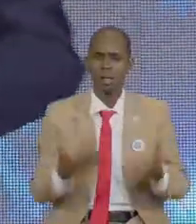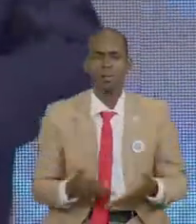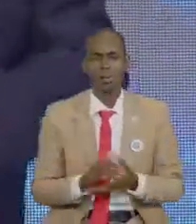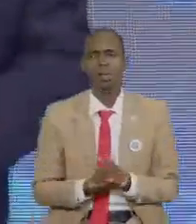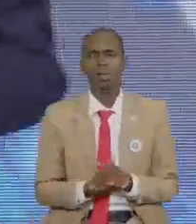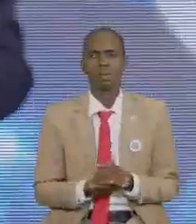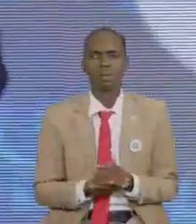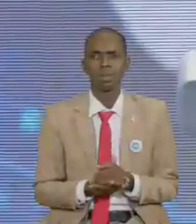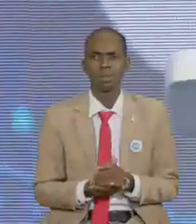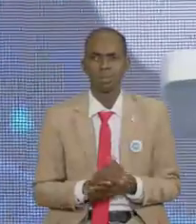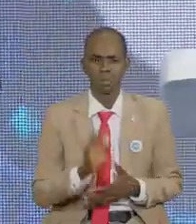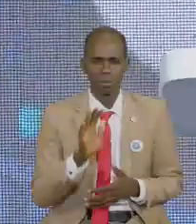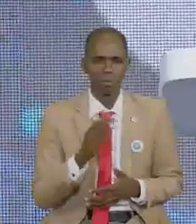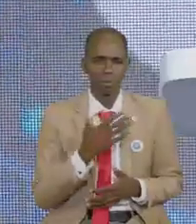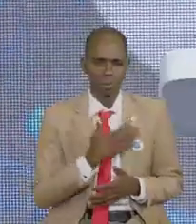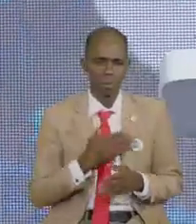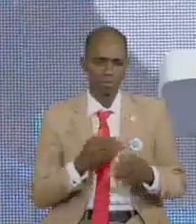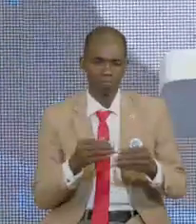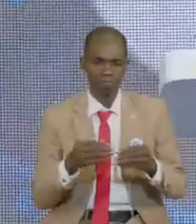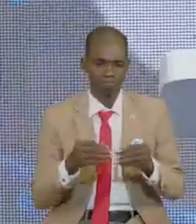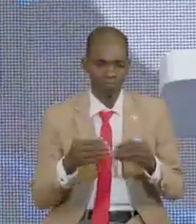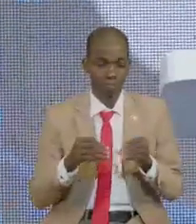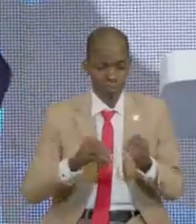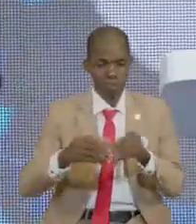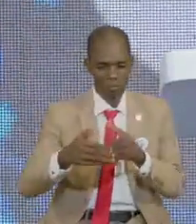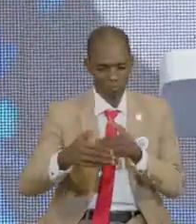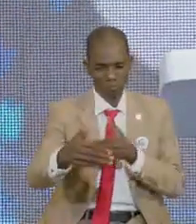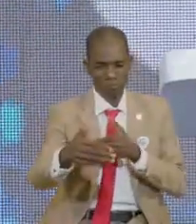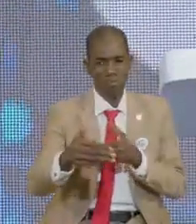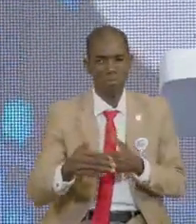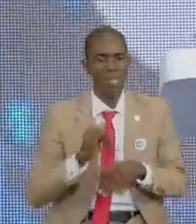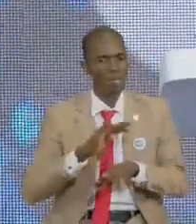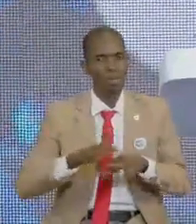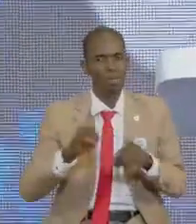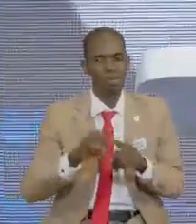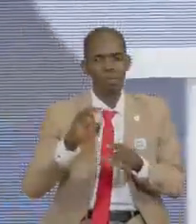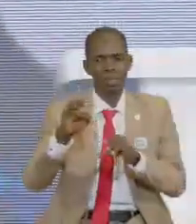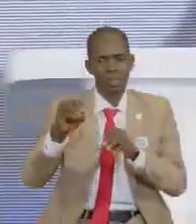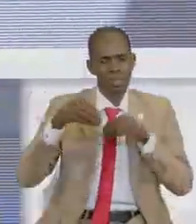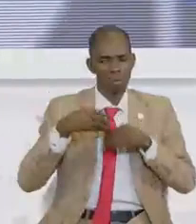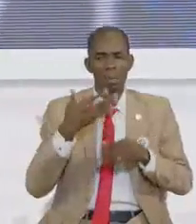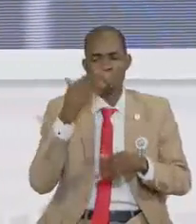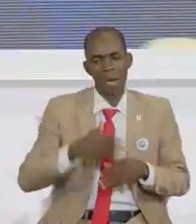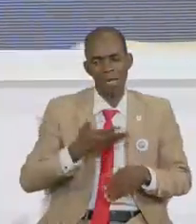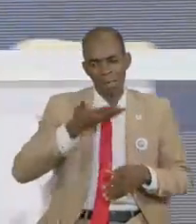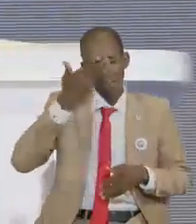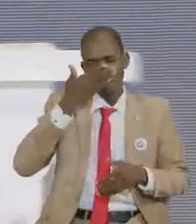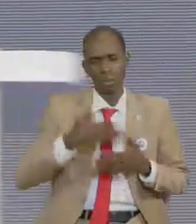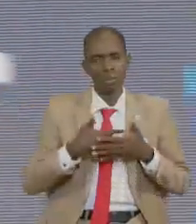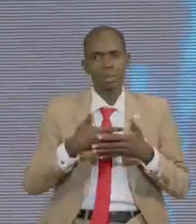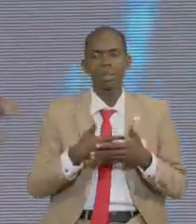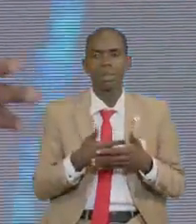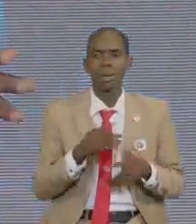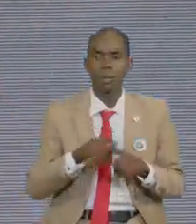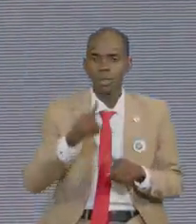you say, please draw back. I don't want to catch your bacteria. But you know